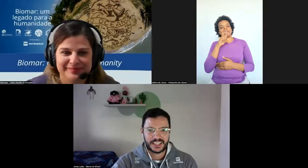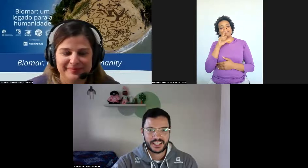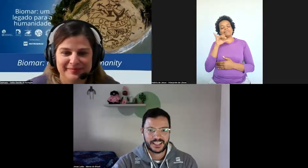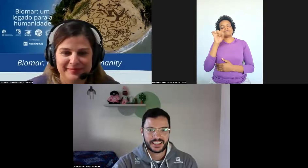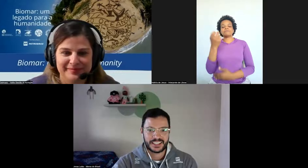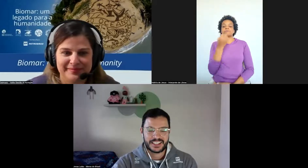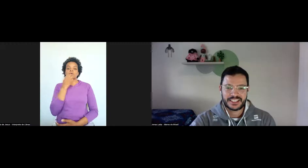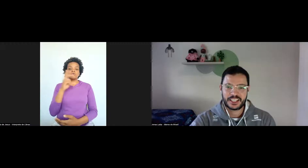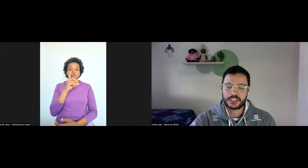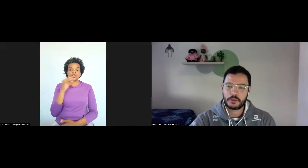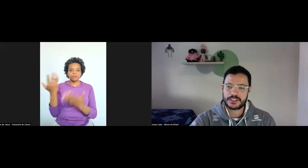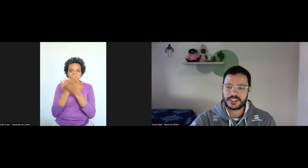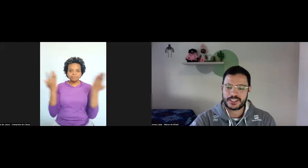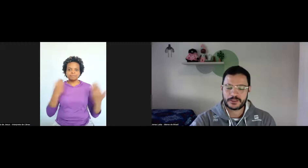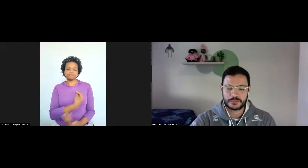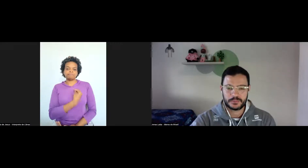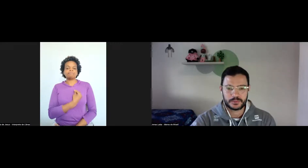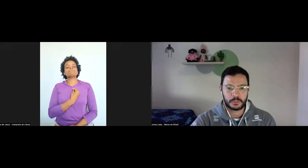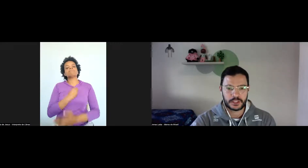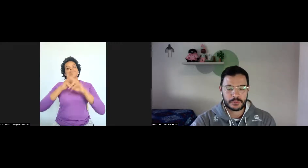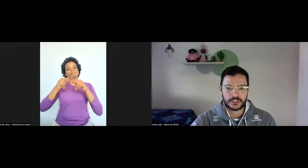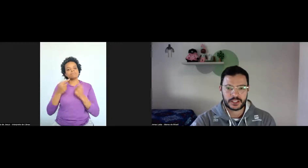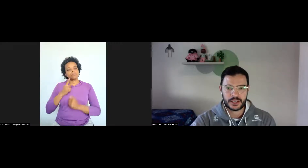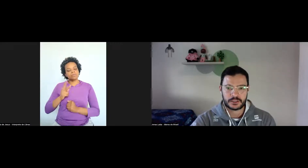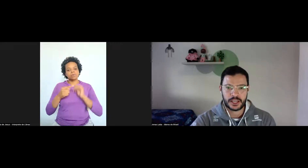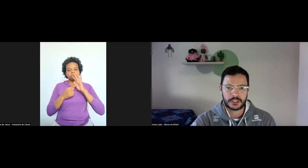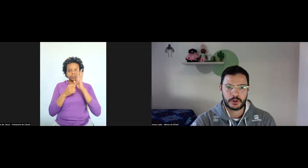Well, hi, Lizzie. Hello, everybody, once more.